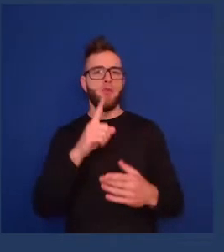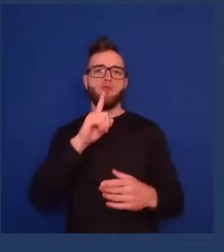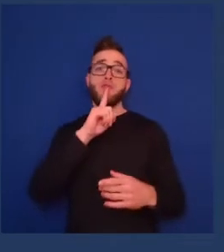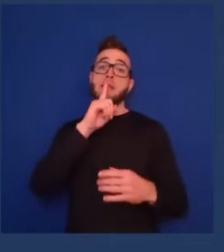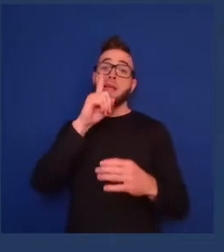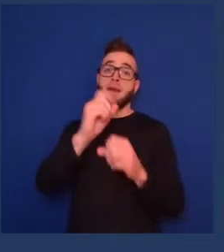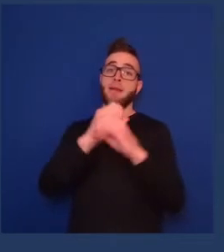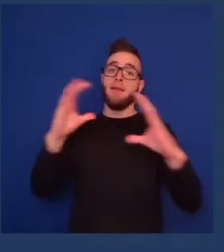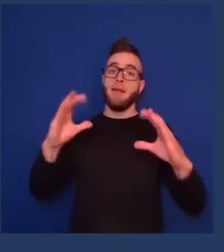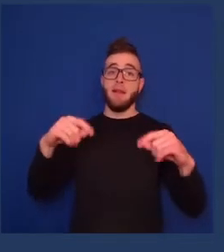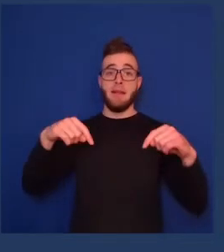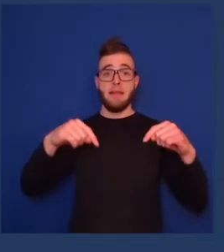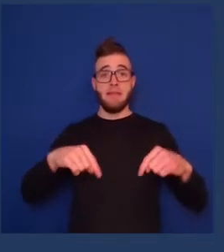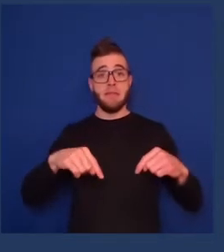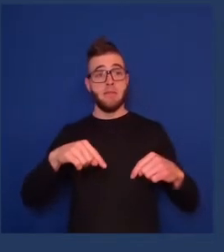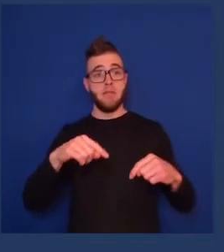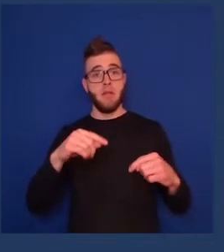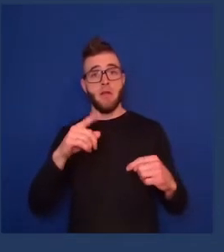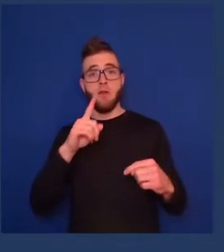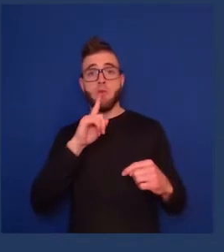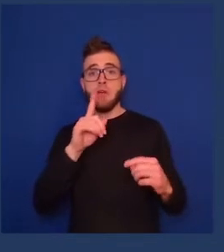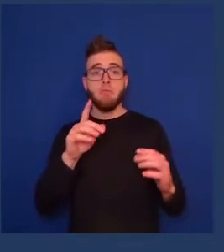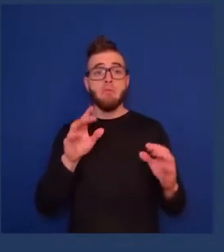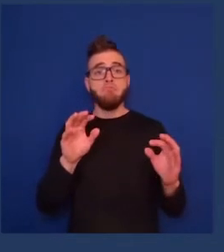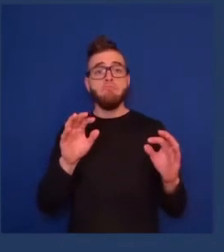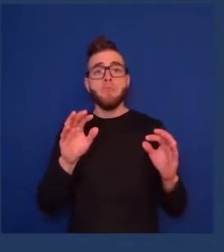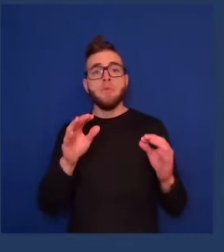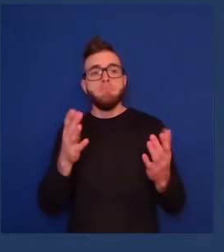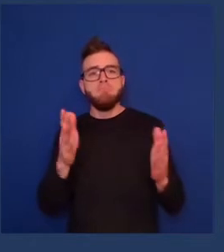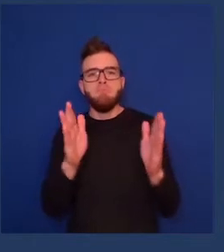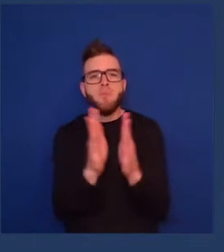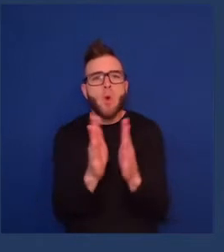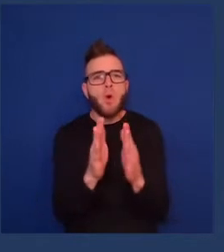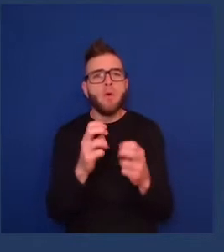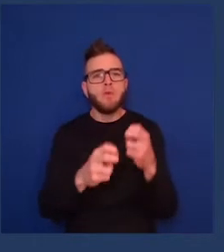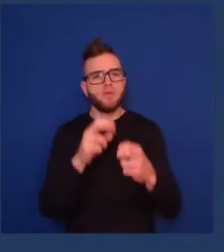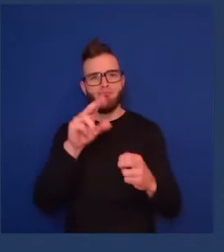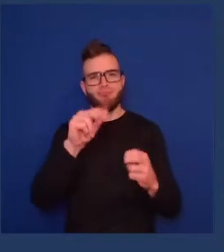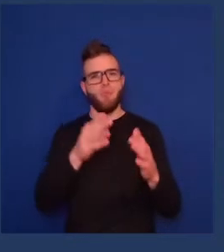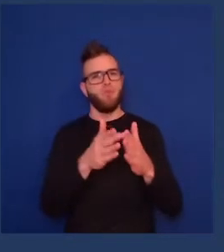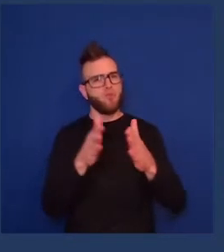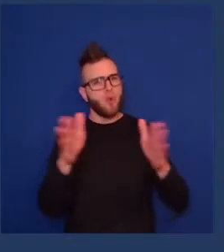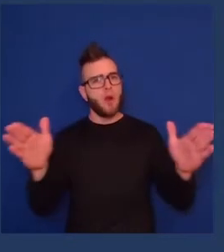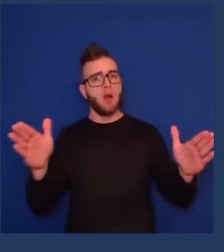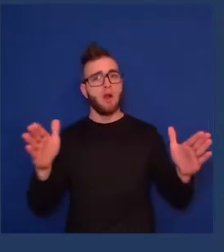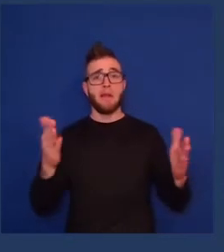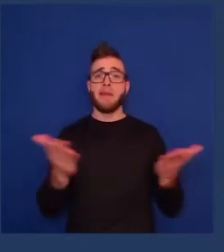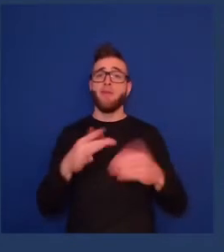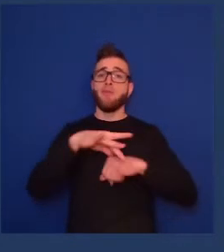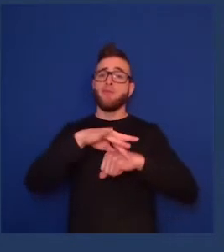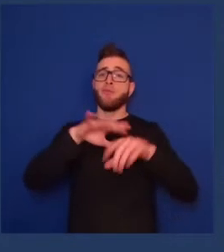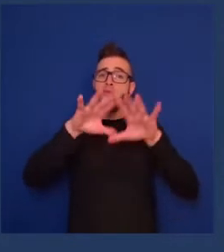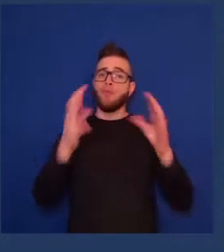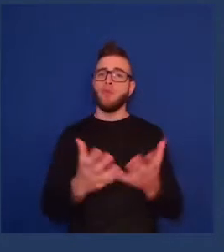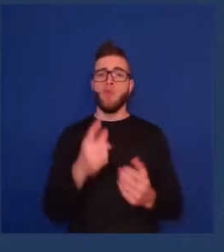But I think you captured so well a reality. This is not a narrow issue. It's a broad one. We all